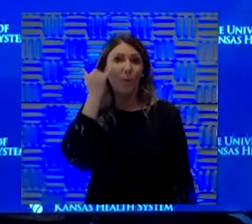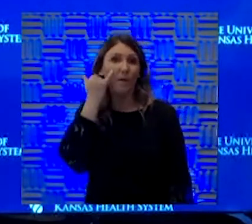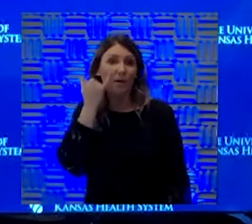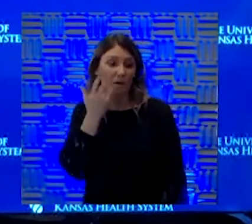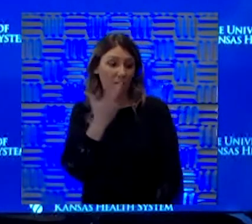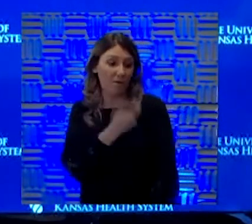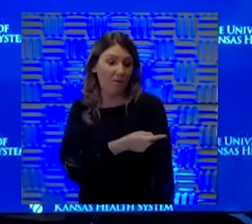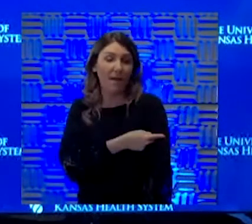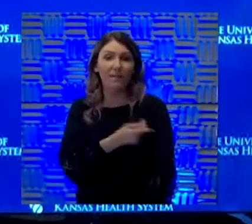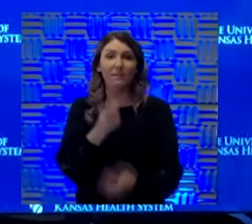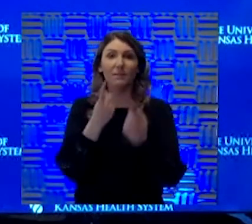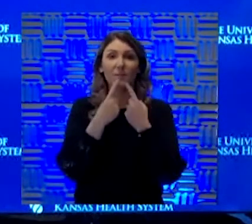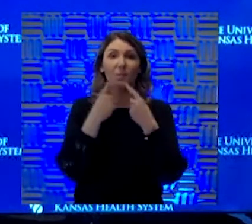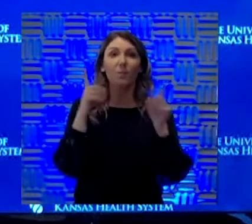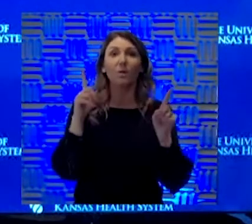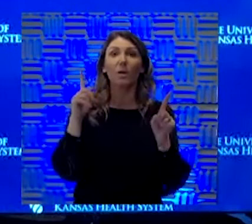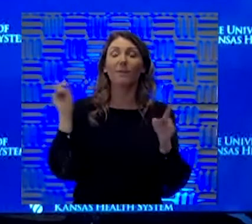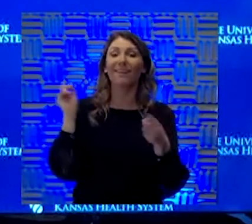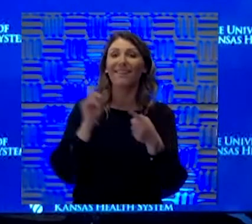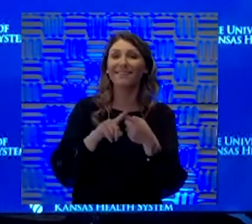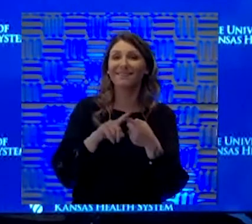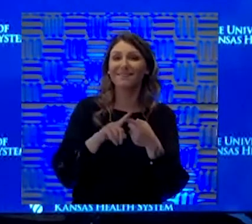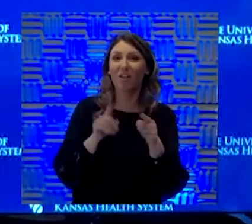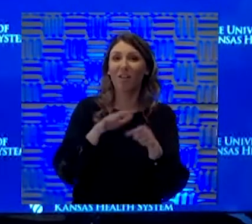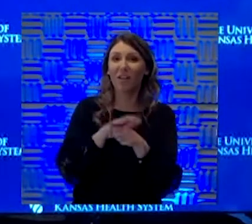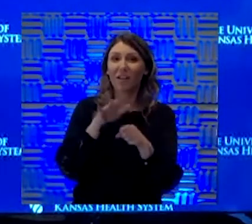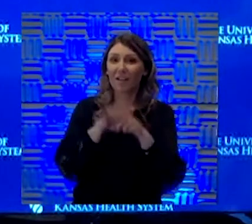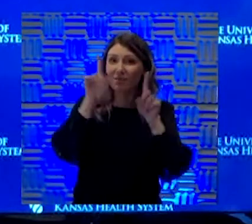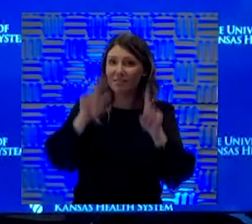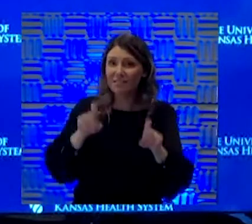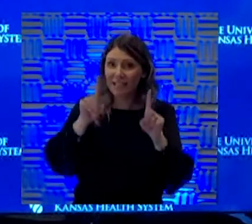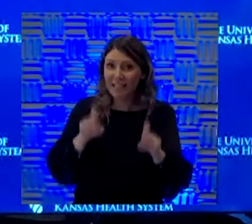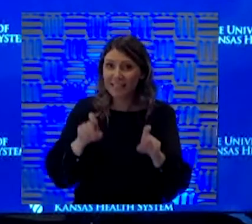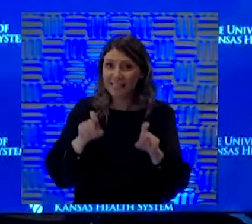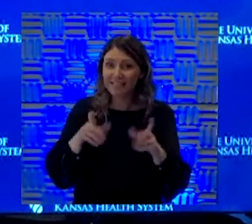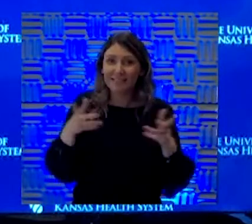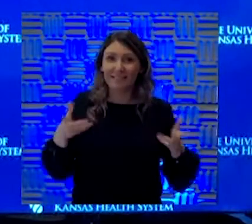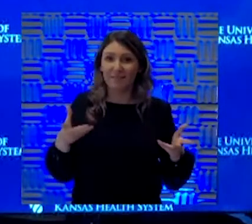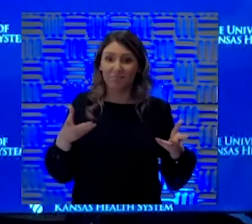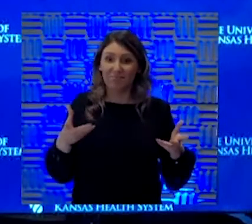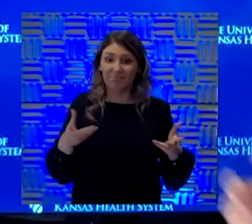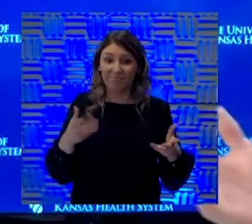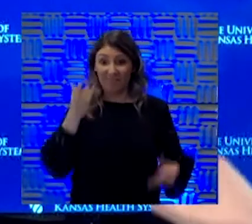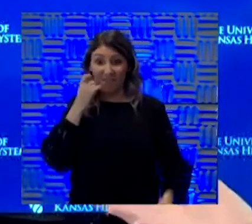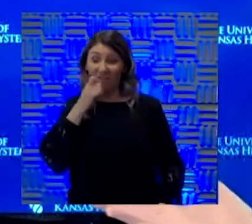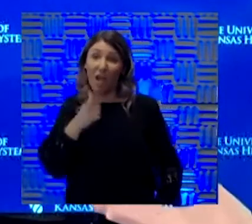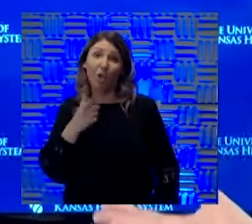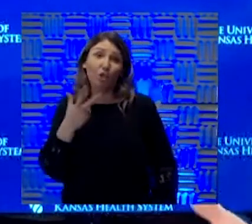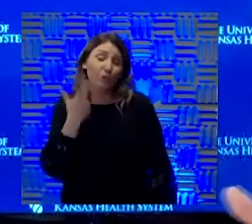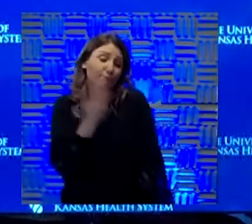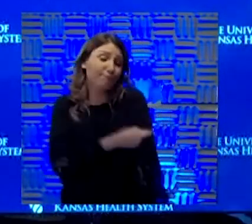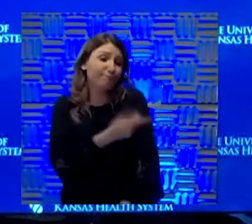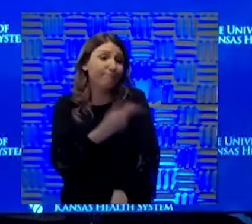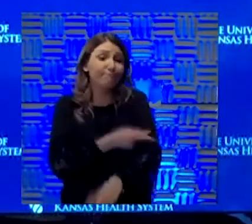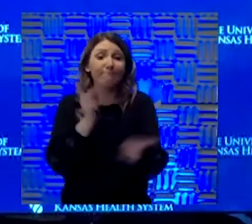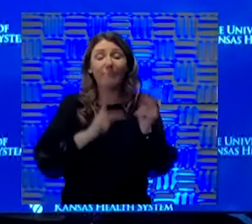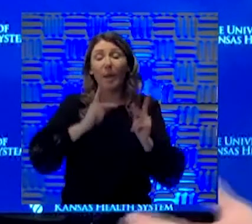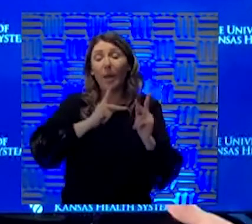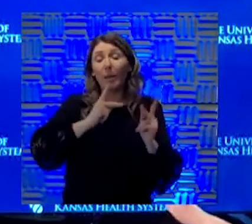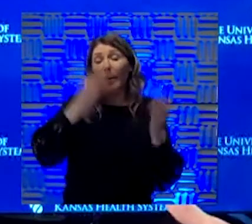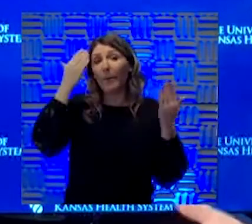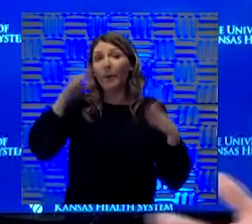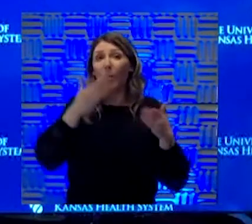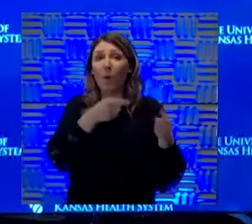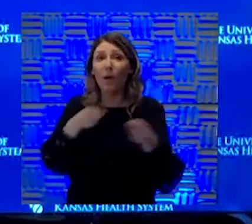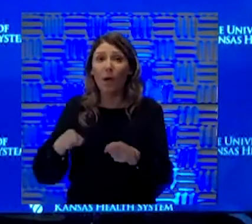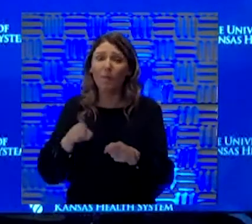vaccine has worked unless you have enough testing to tell. Otherwise, you're just giving shots. You have no idea what happened. Yeah. You have to be able to test,